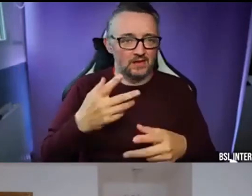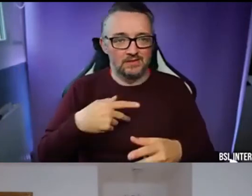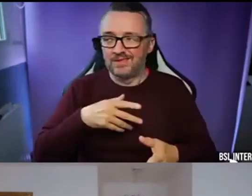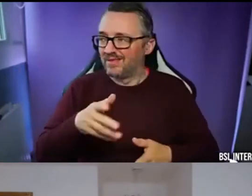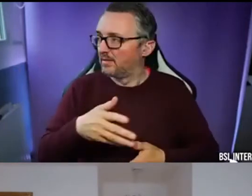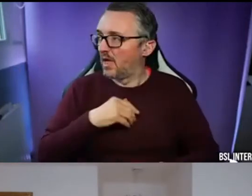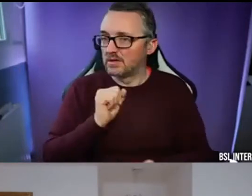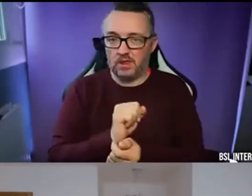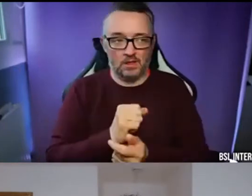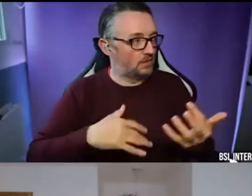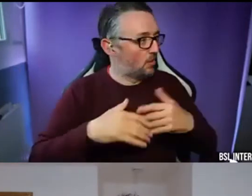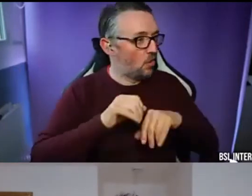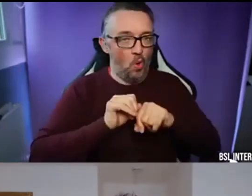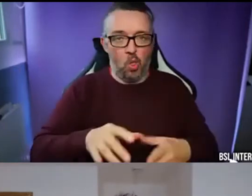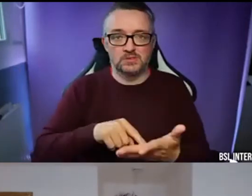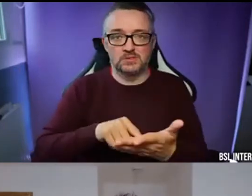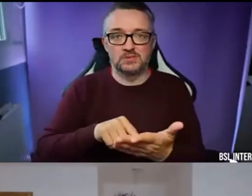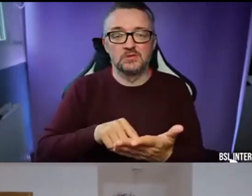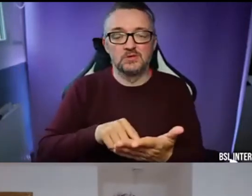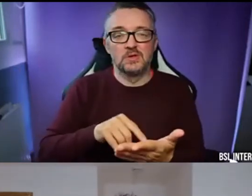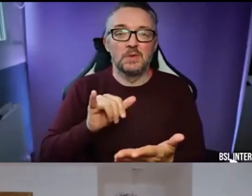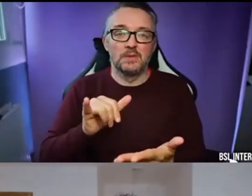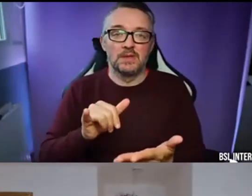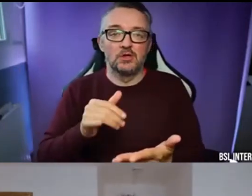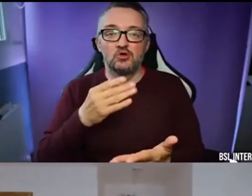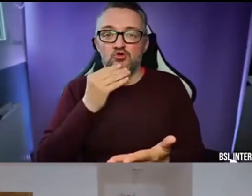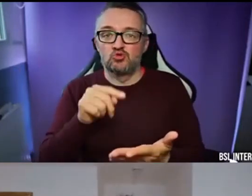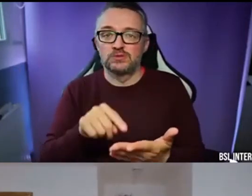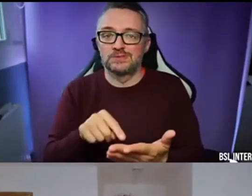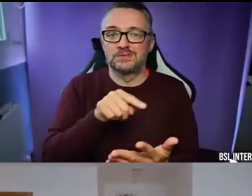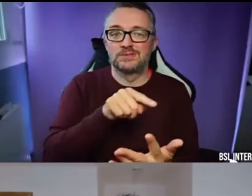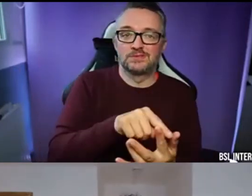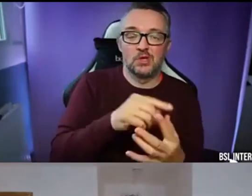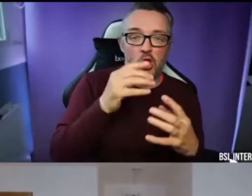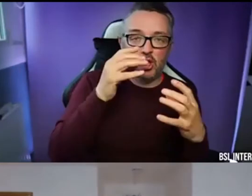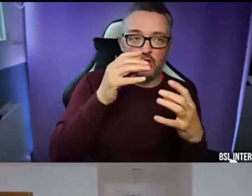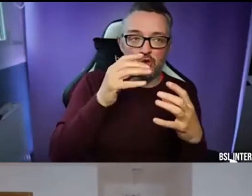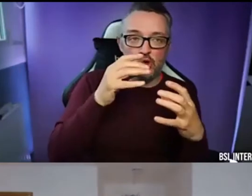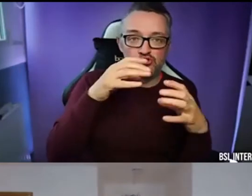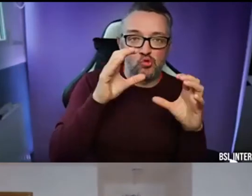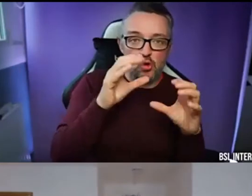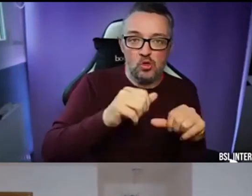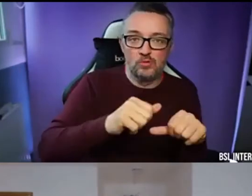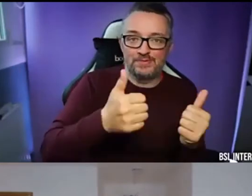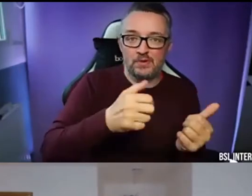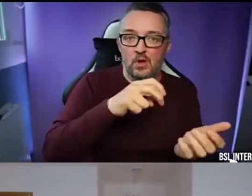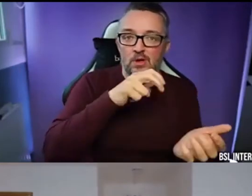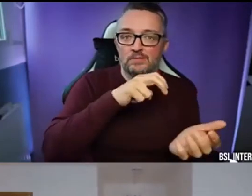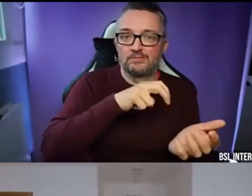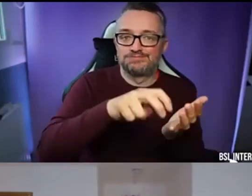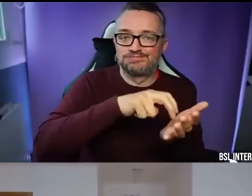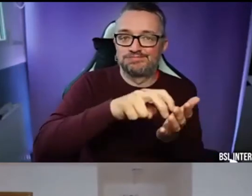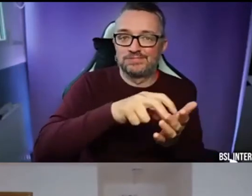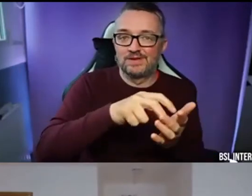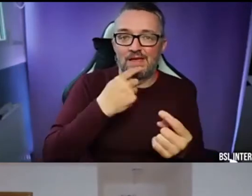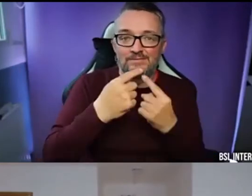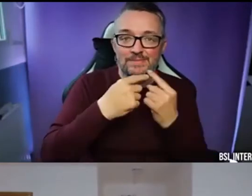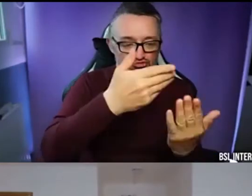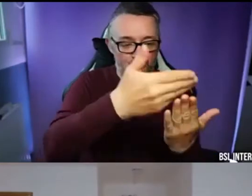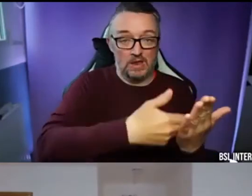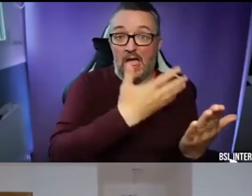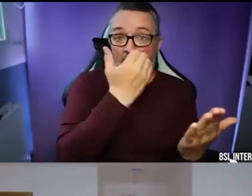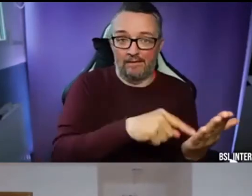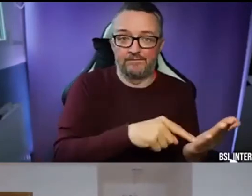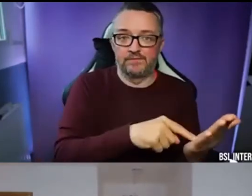nowhere. So that was maybe a suggestion to use the good pedestrian directions that are already out there and source